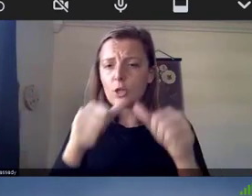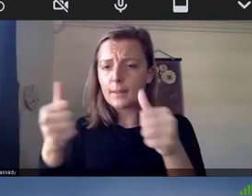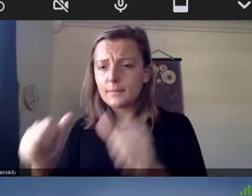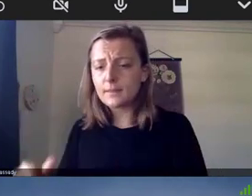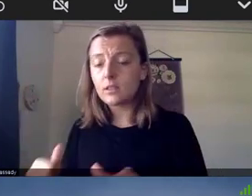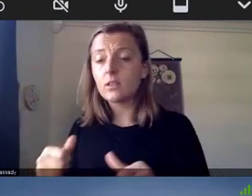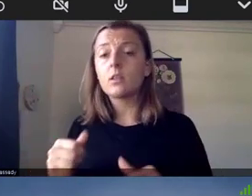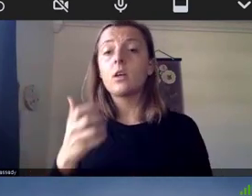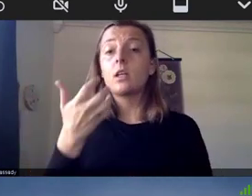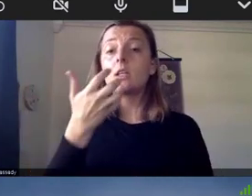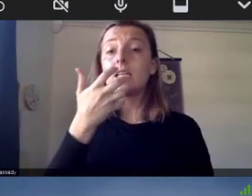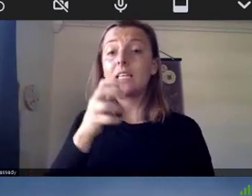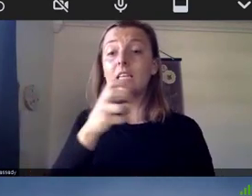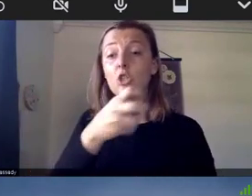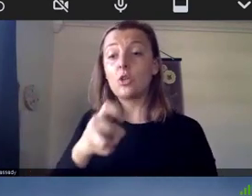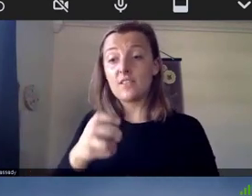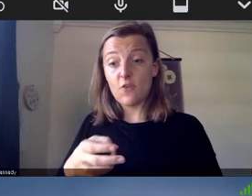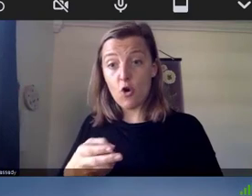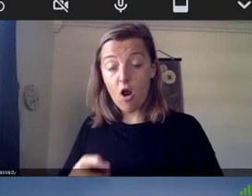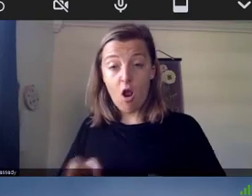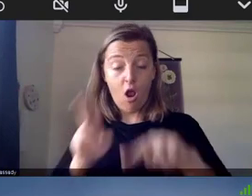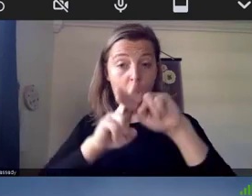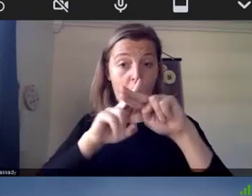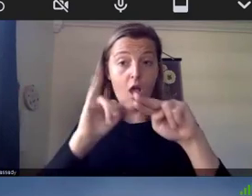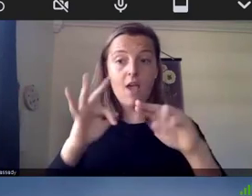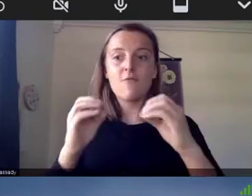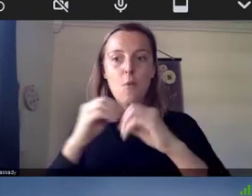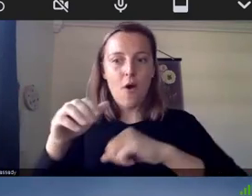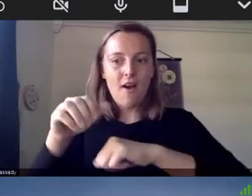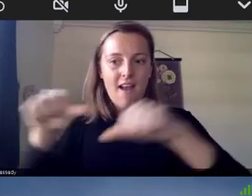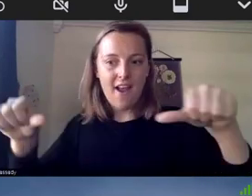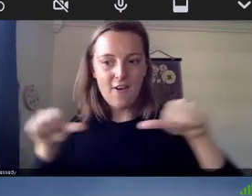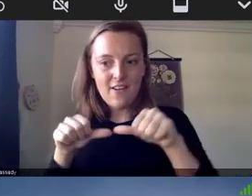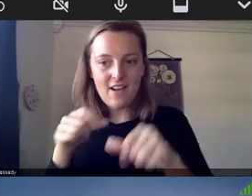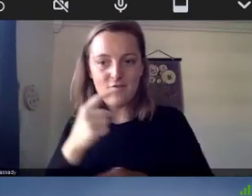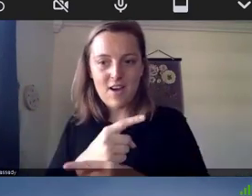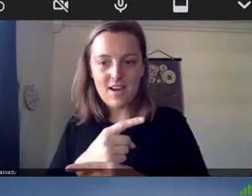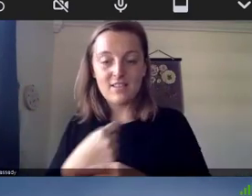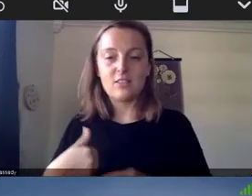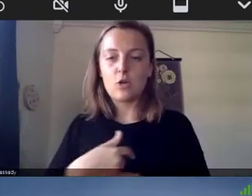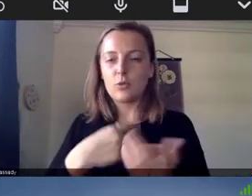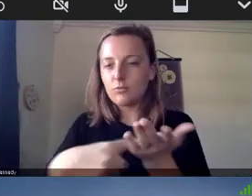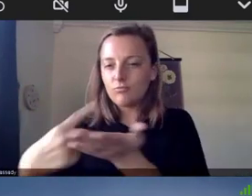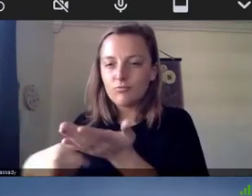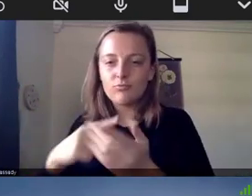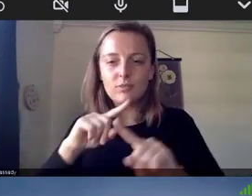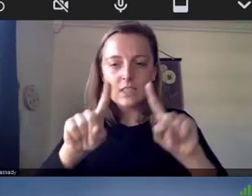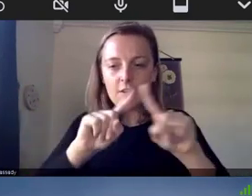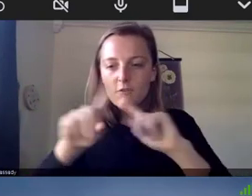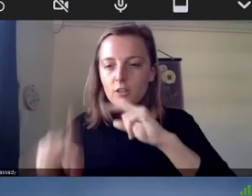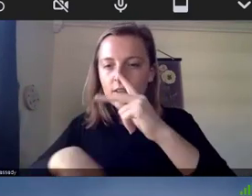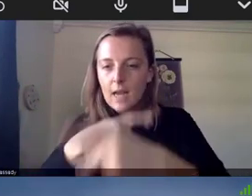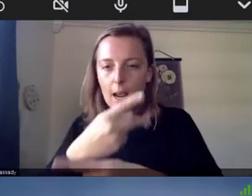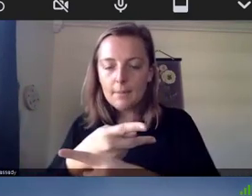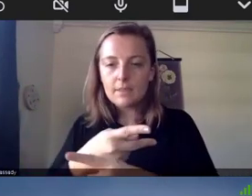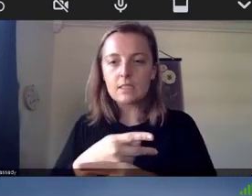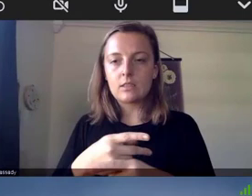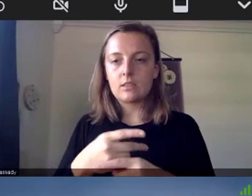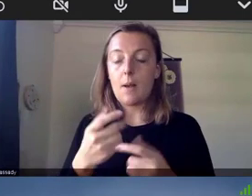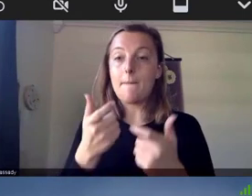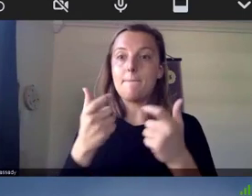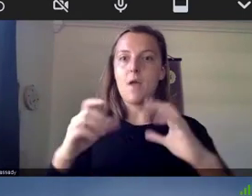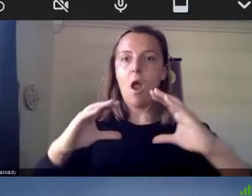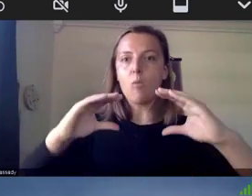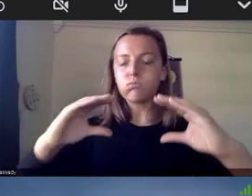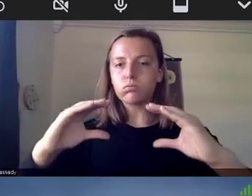more heat transfer area should give us more heat transfer. So there's all kinds of different fins, all kinds of geometries that we can deal